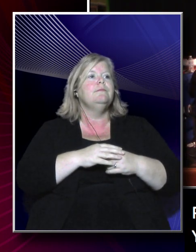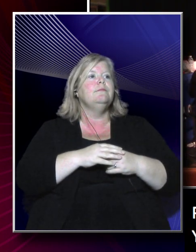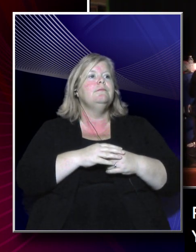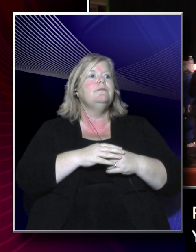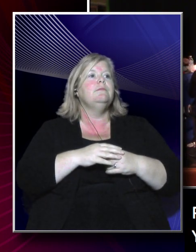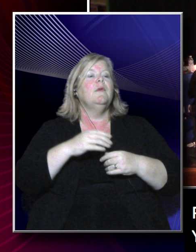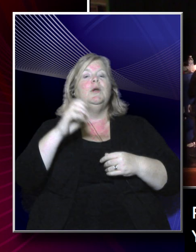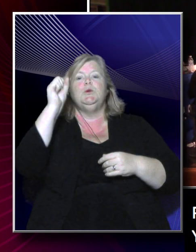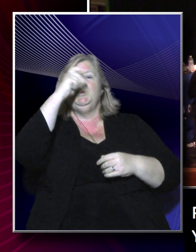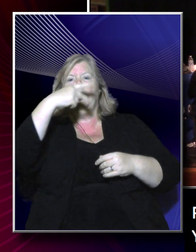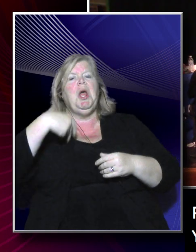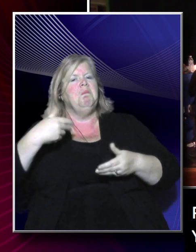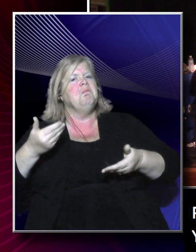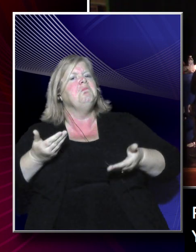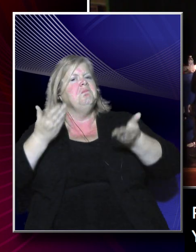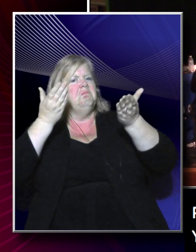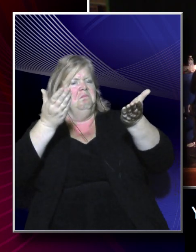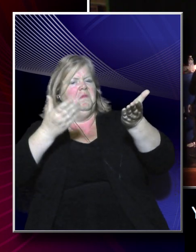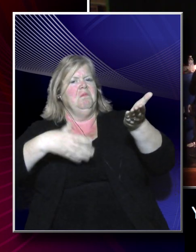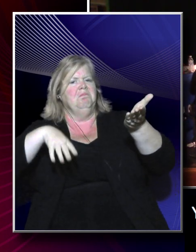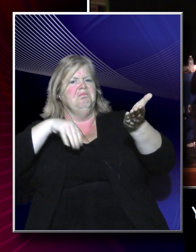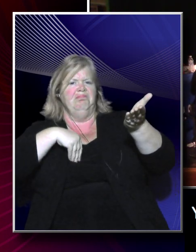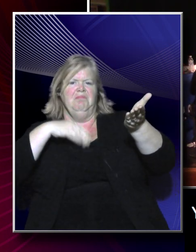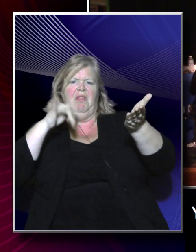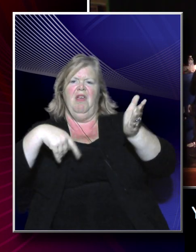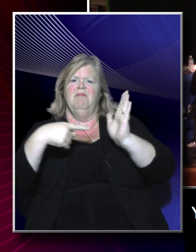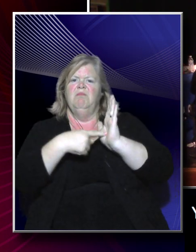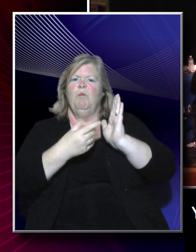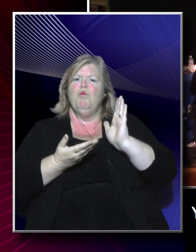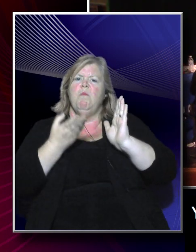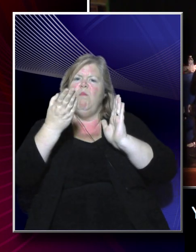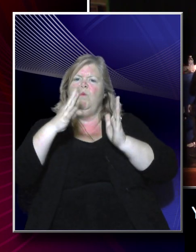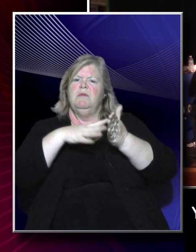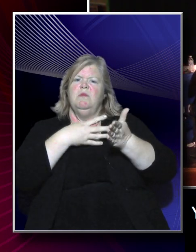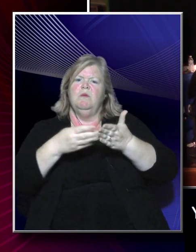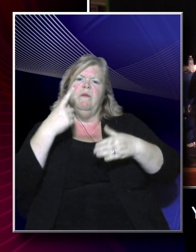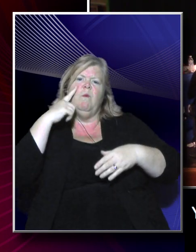I move to approve the proposed meeting schedule for 2019.